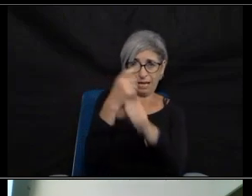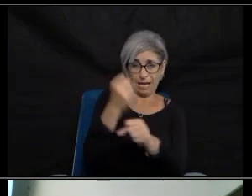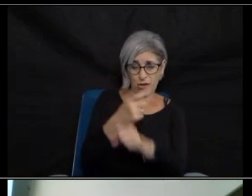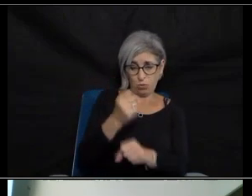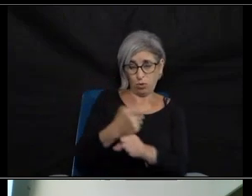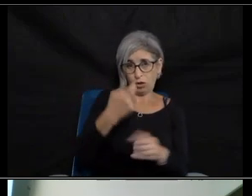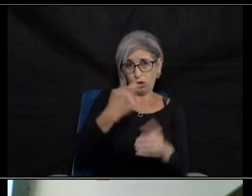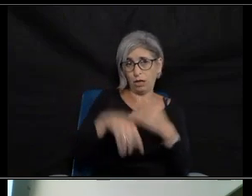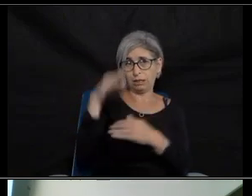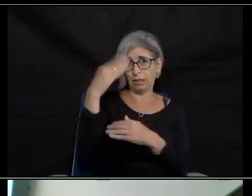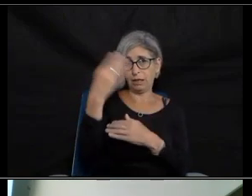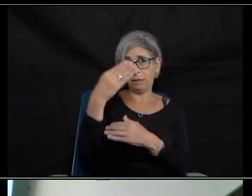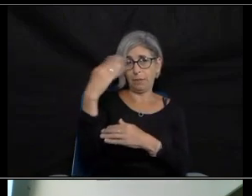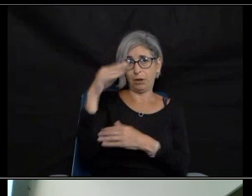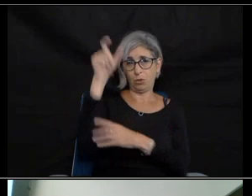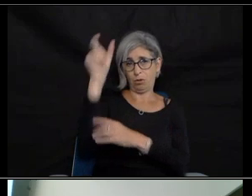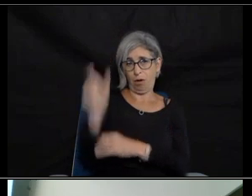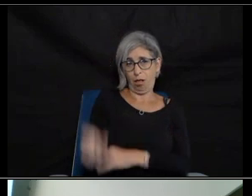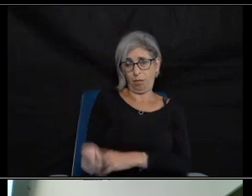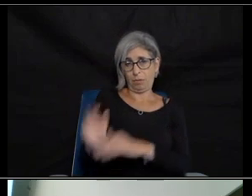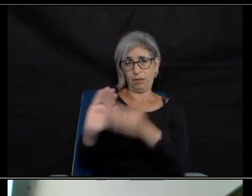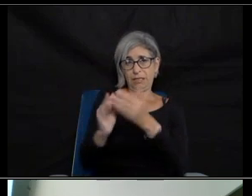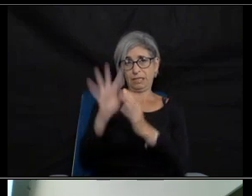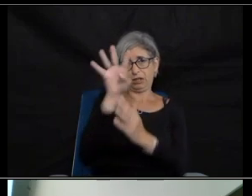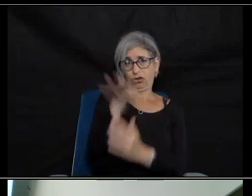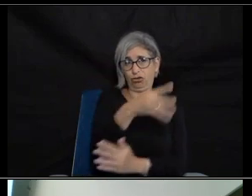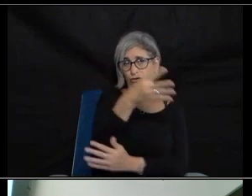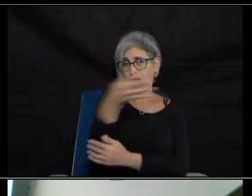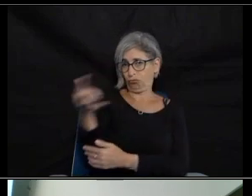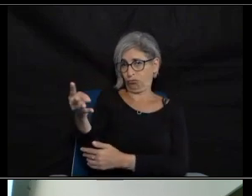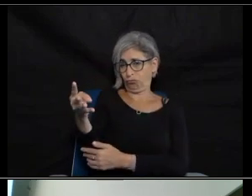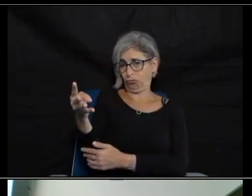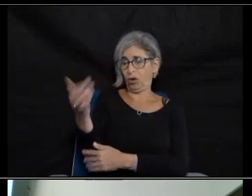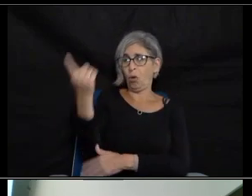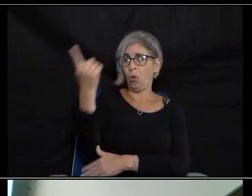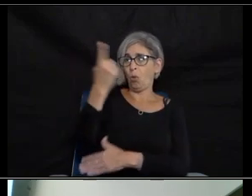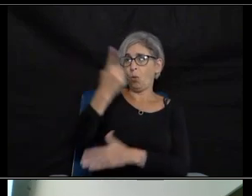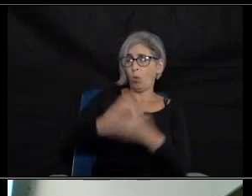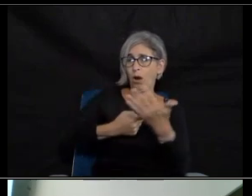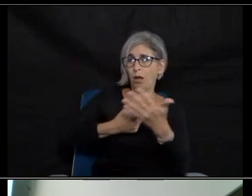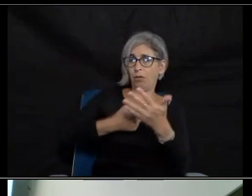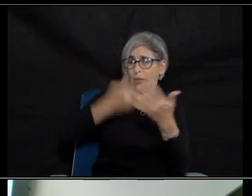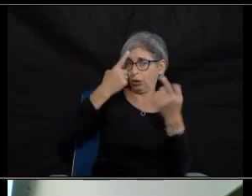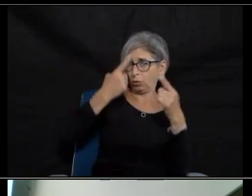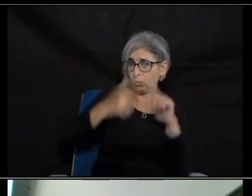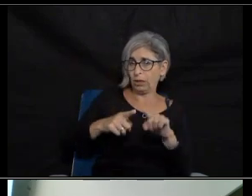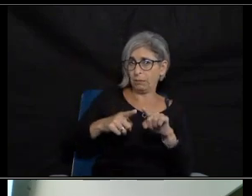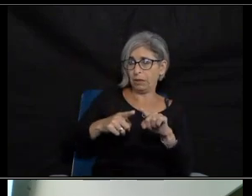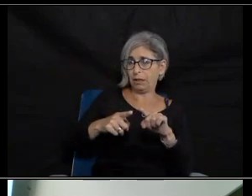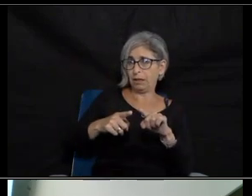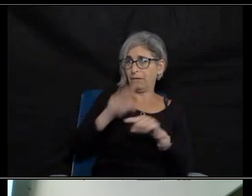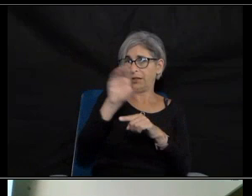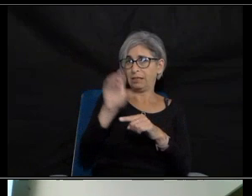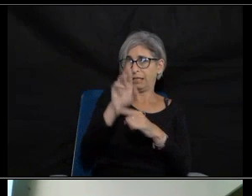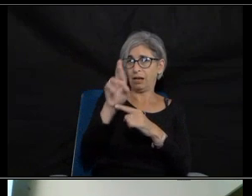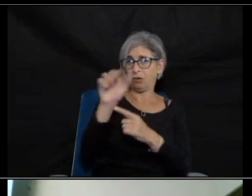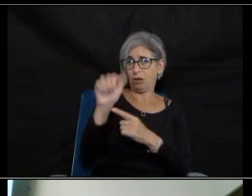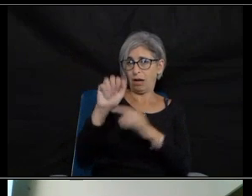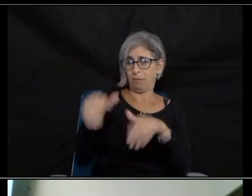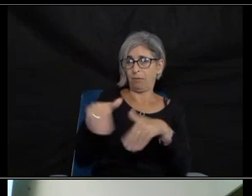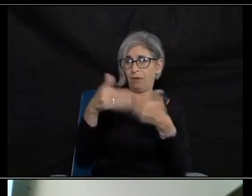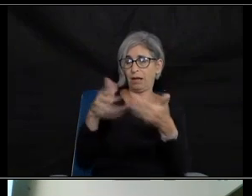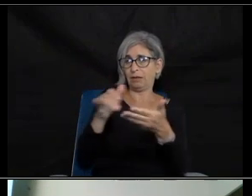the blue column of the city's chart, and you look at what the interlocal agreement from the city, the CRA provides, that's